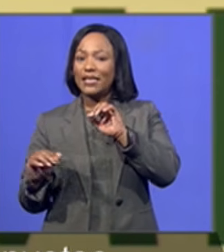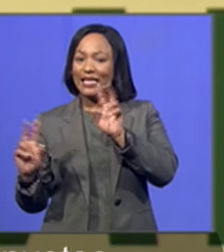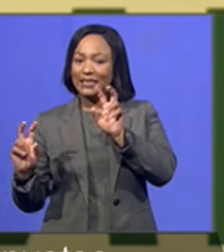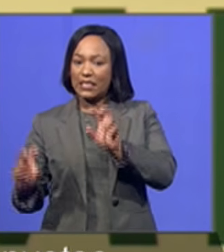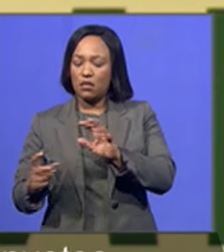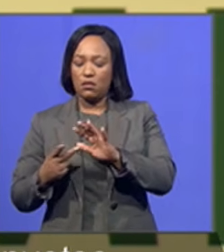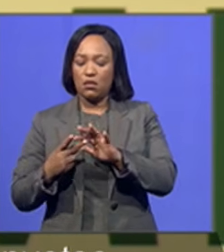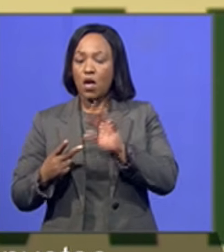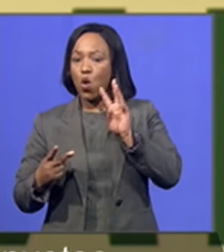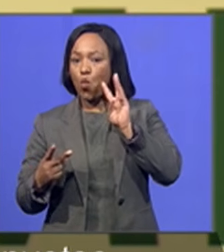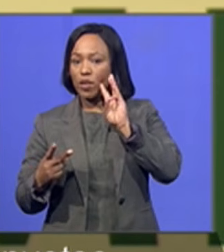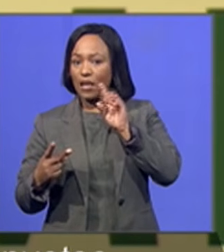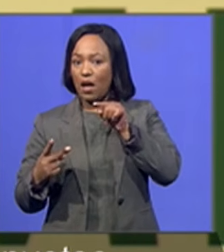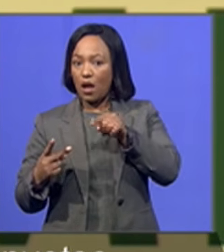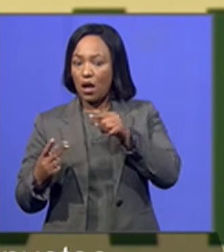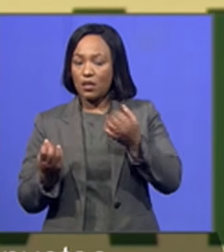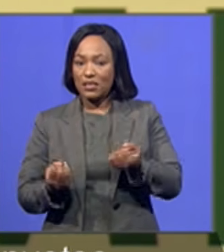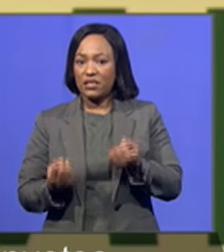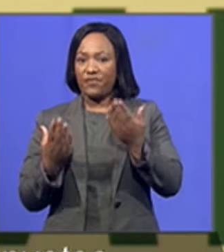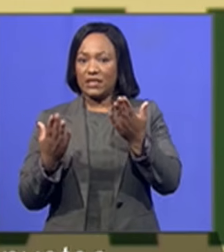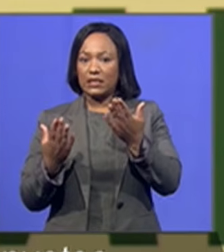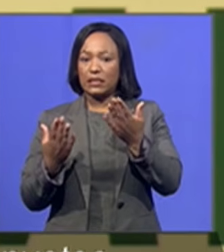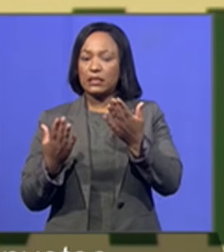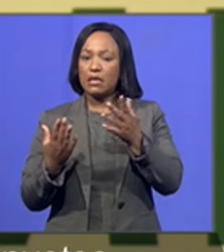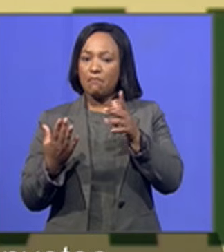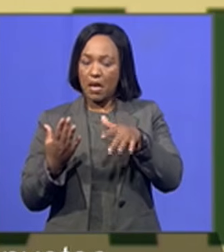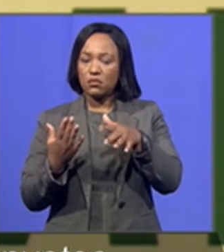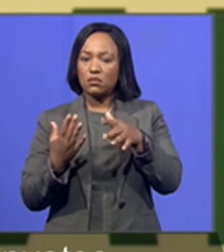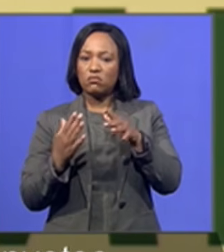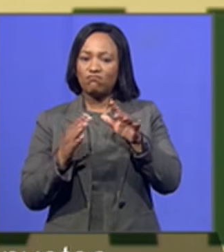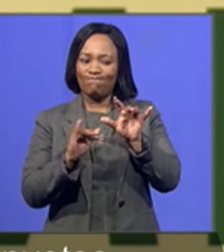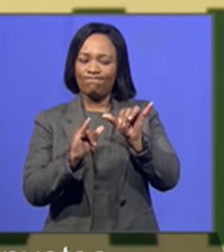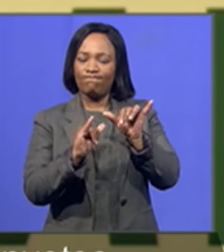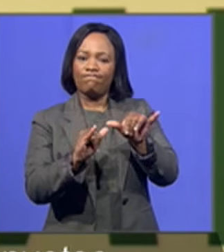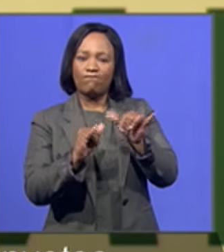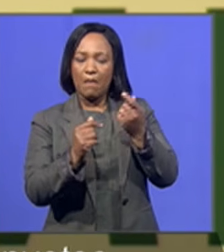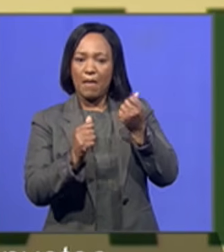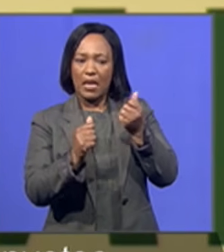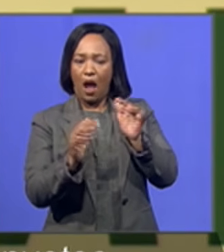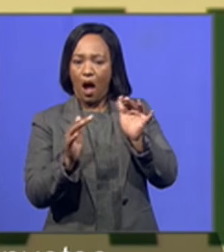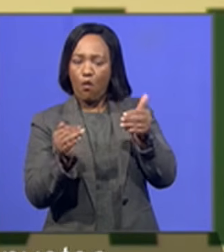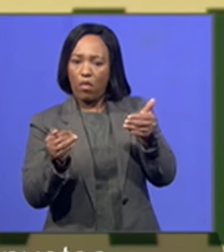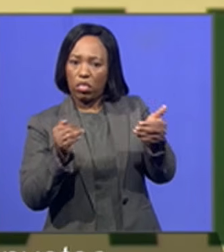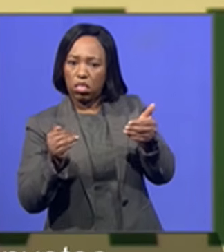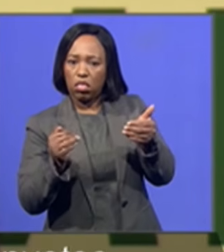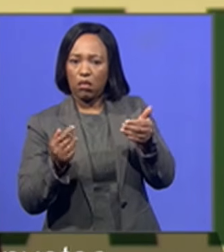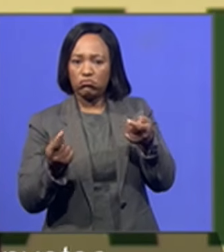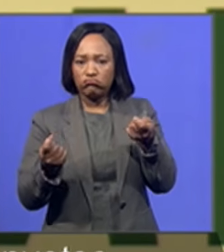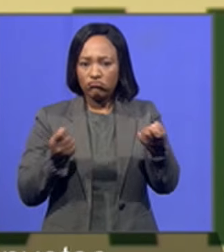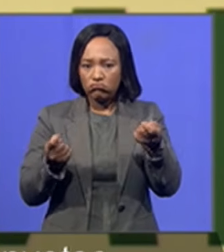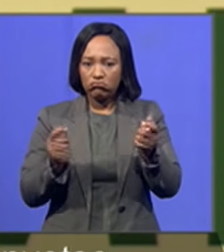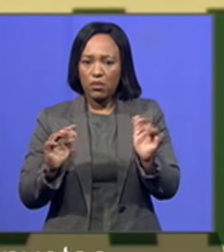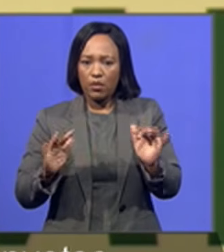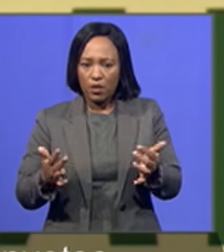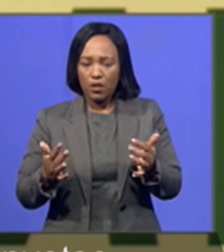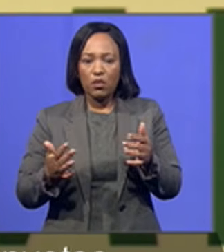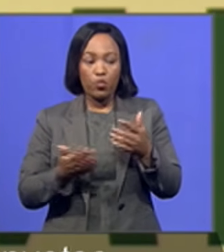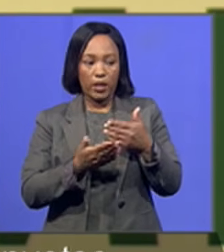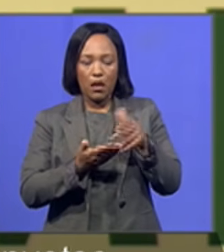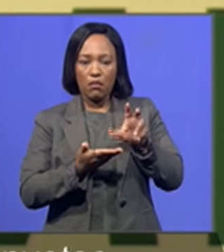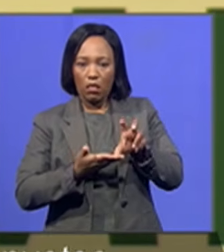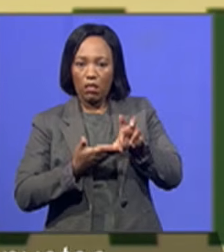services to be ring-fenced, professionally managed, and that they should be able to